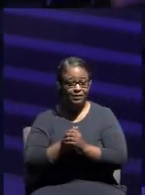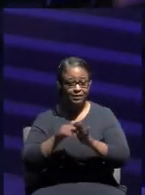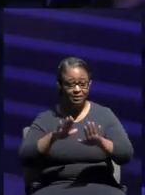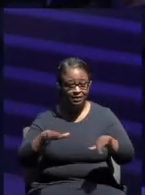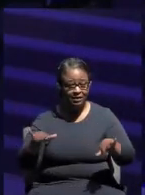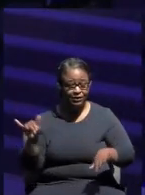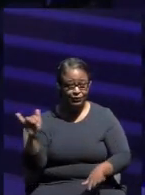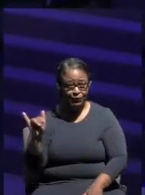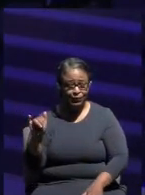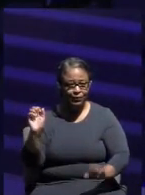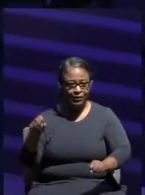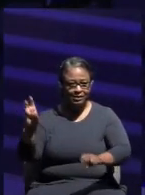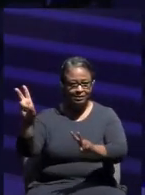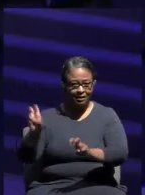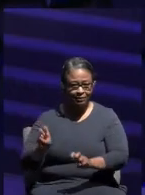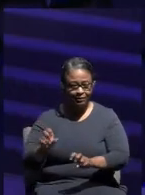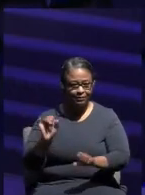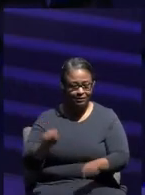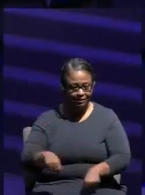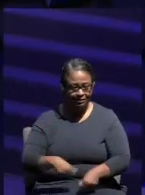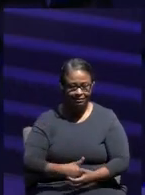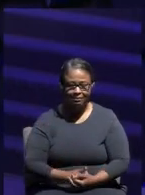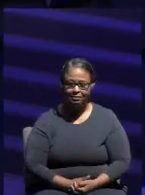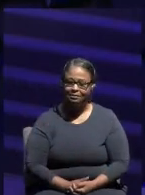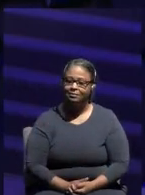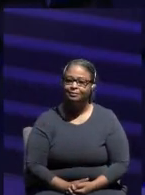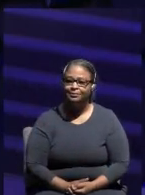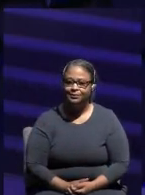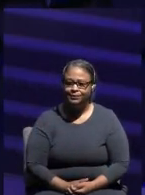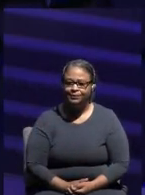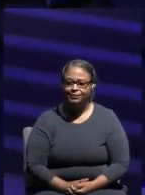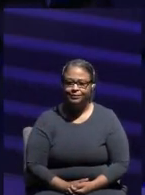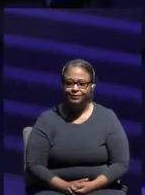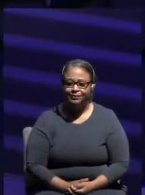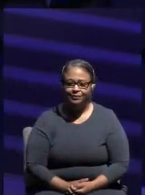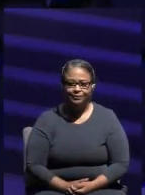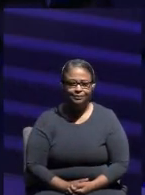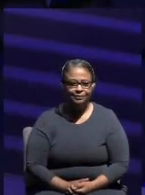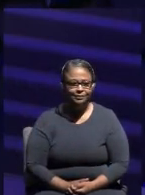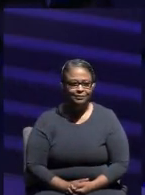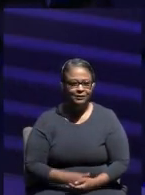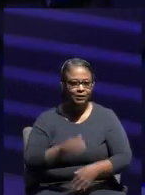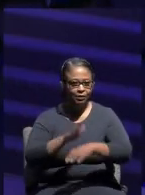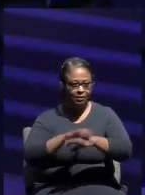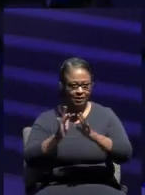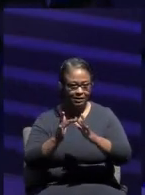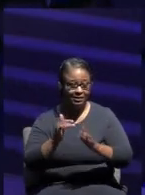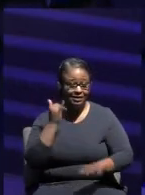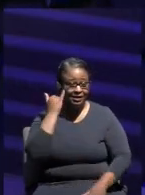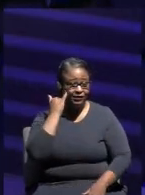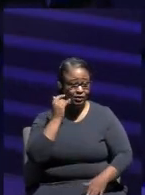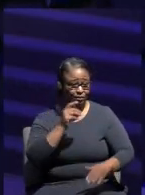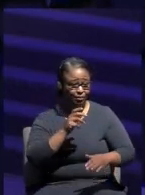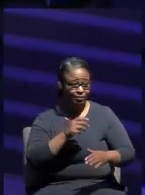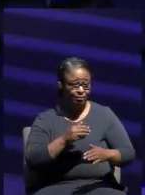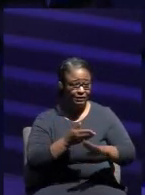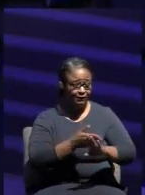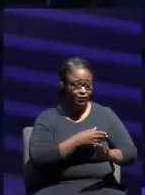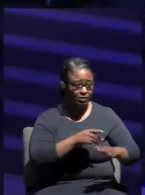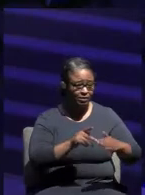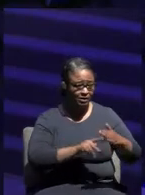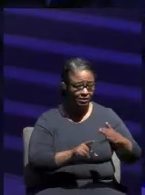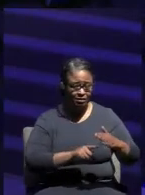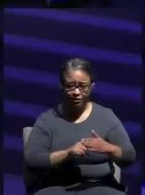children. Amen. And our children, if you're in pre-K through sixth grade, say